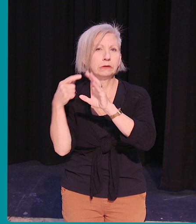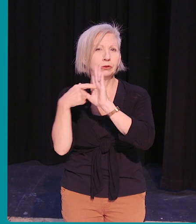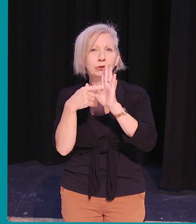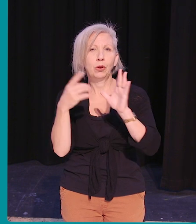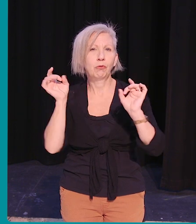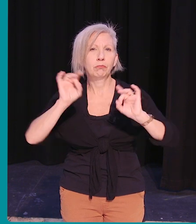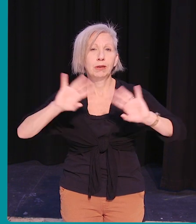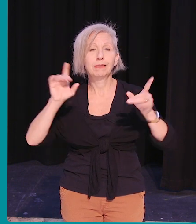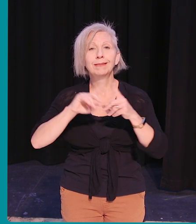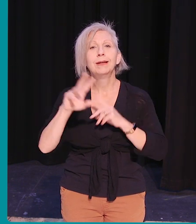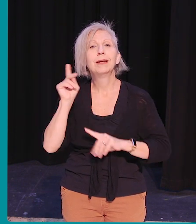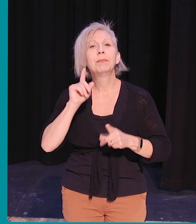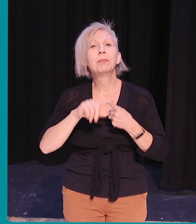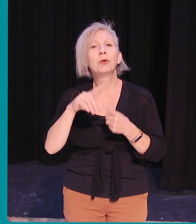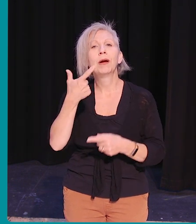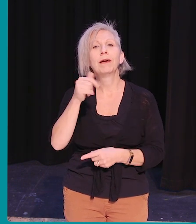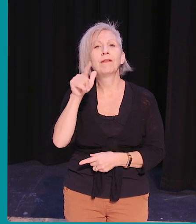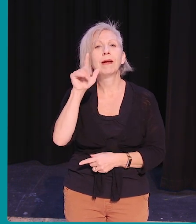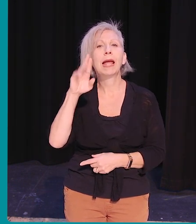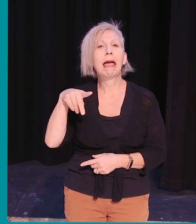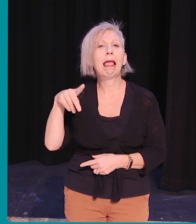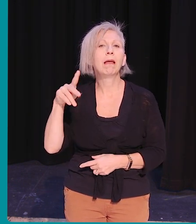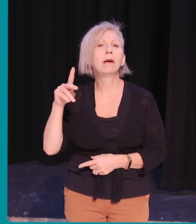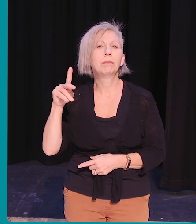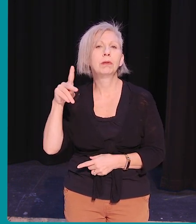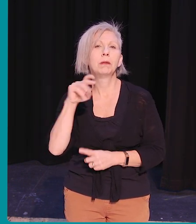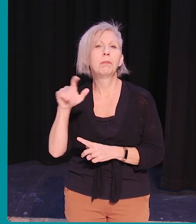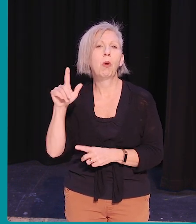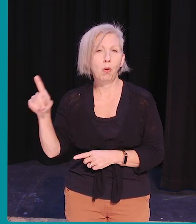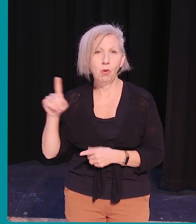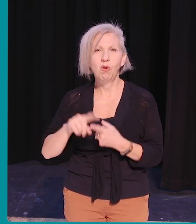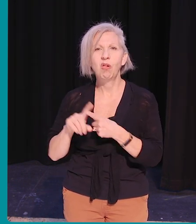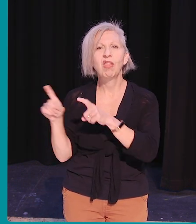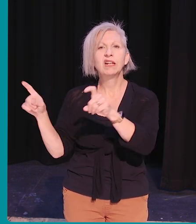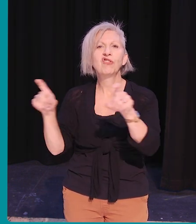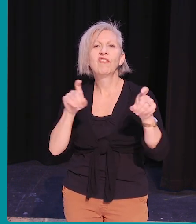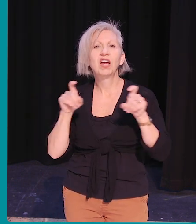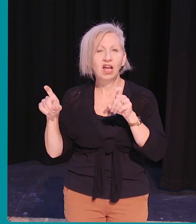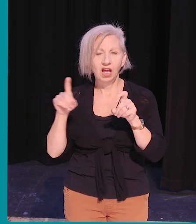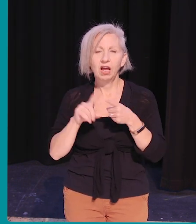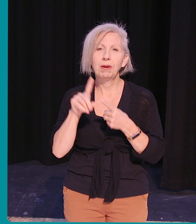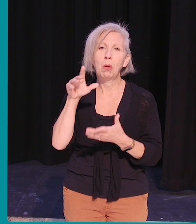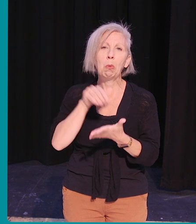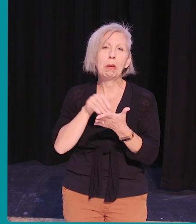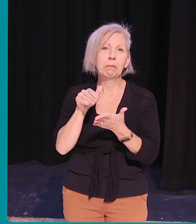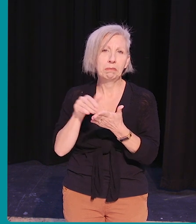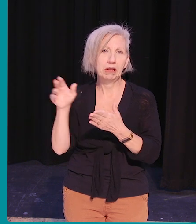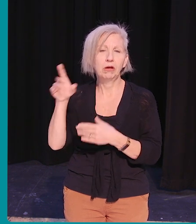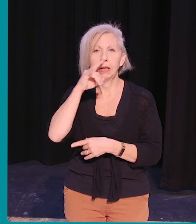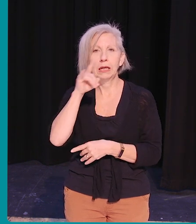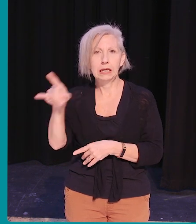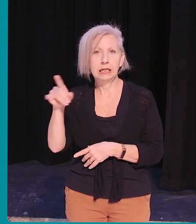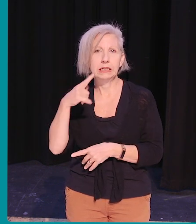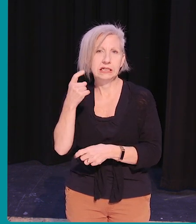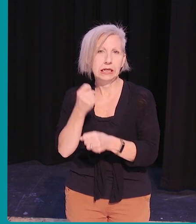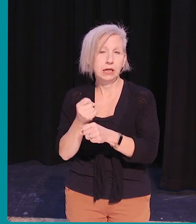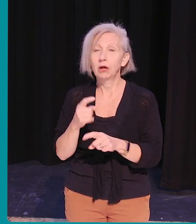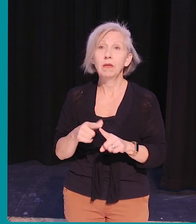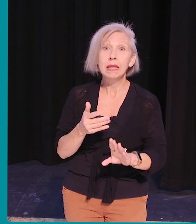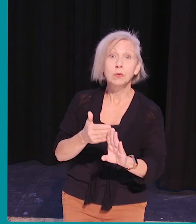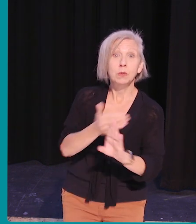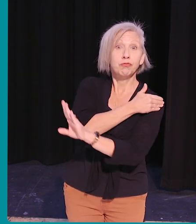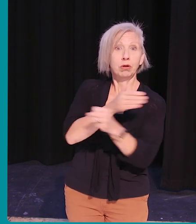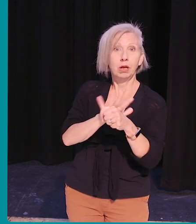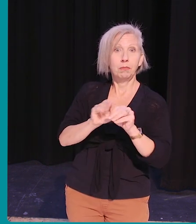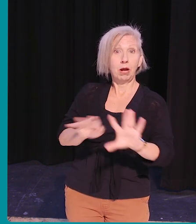folks who do the Gallup poll, they survey like almost 1 million kids a year. This is pre-pandemic. Imagine what it looks like after pandemic, right? It's